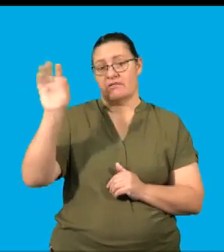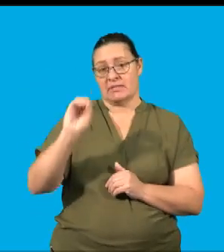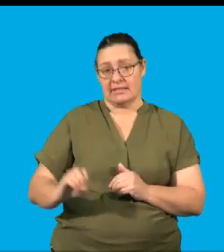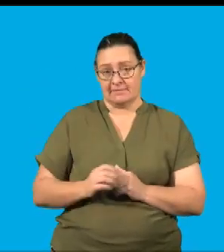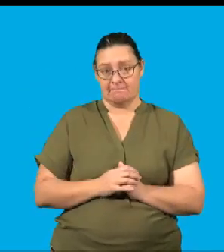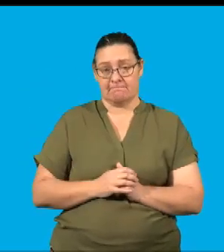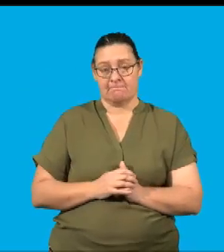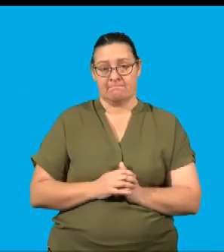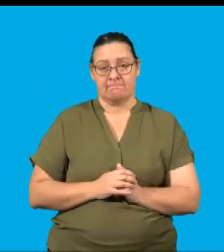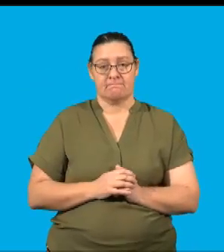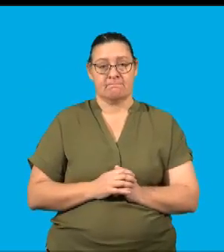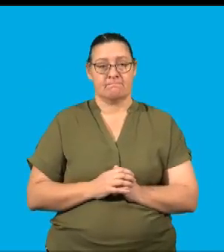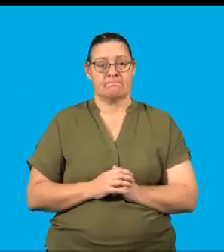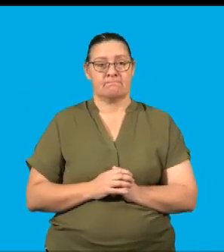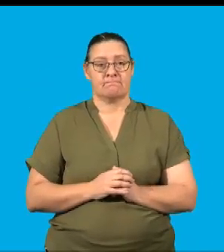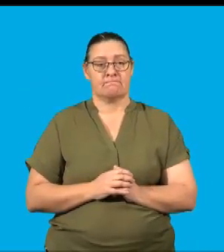25%.